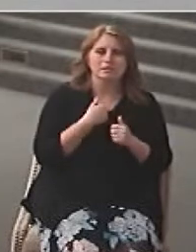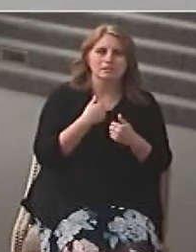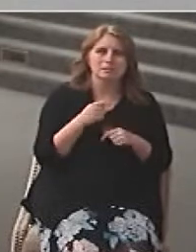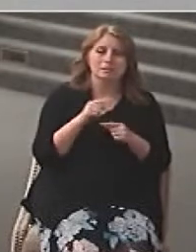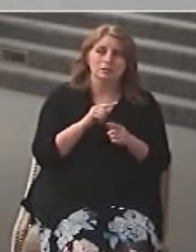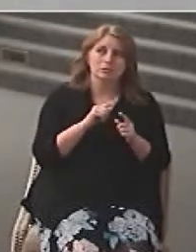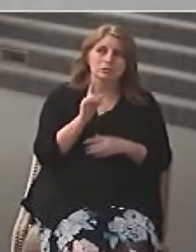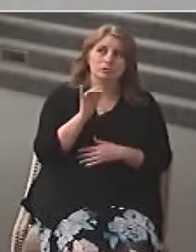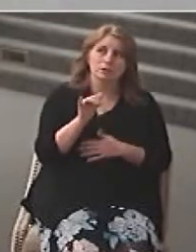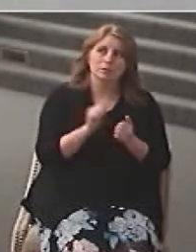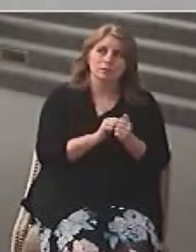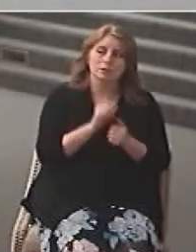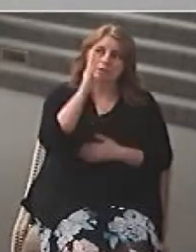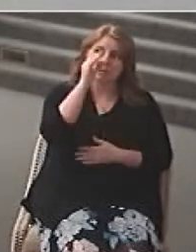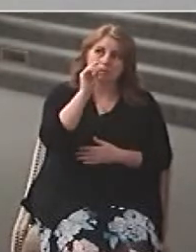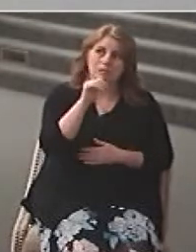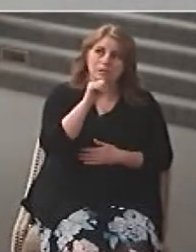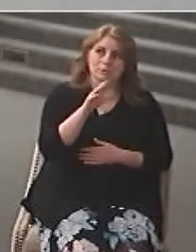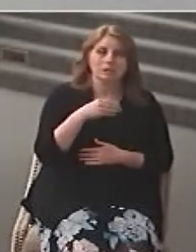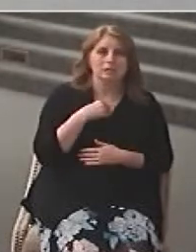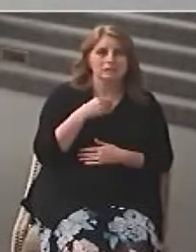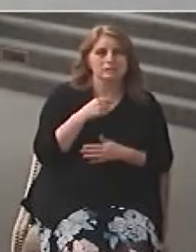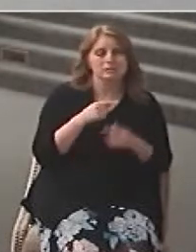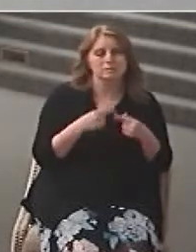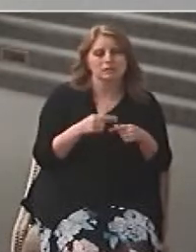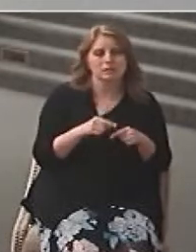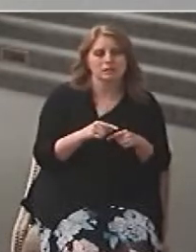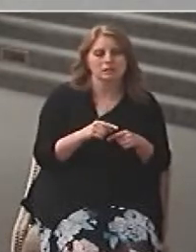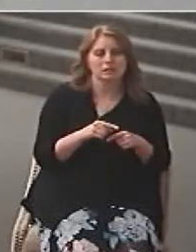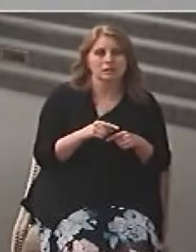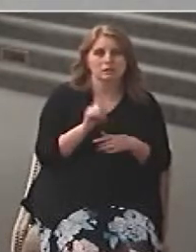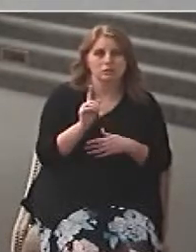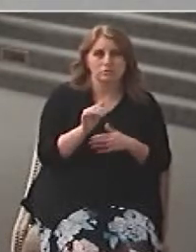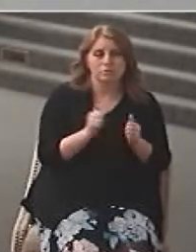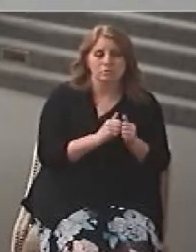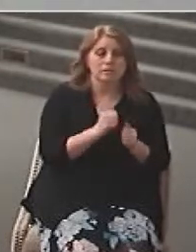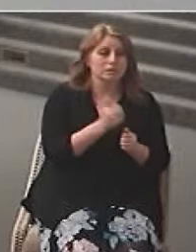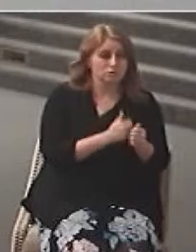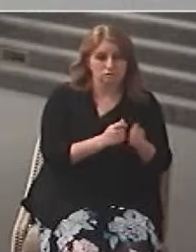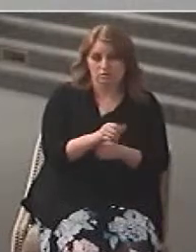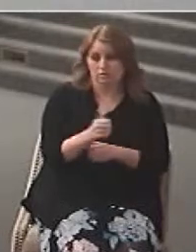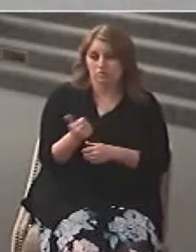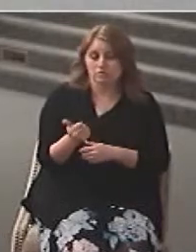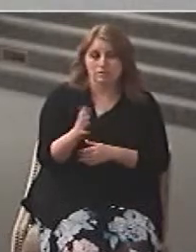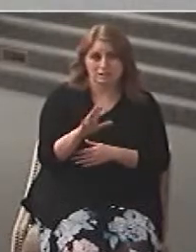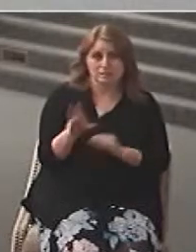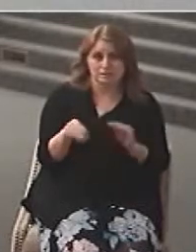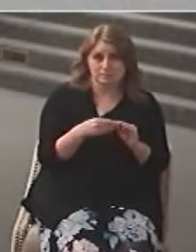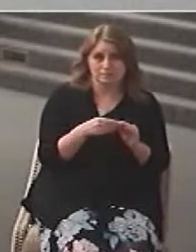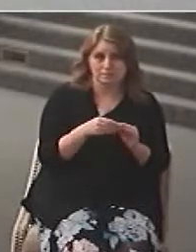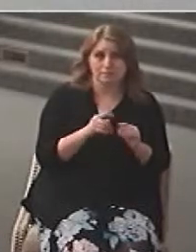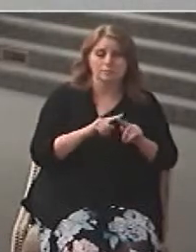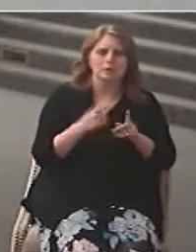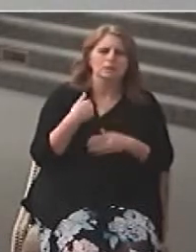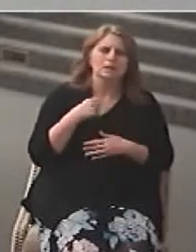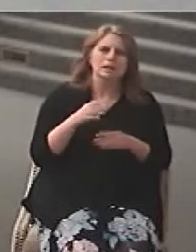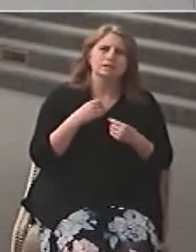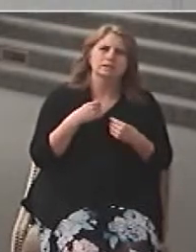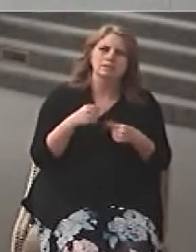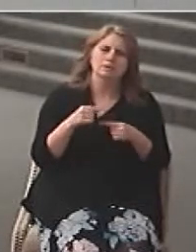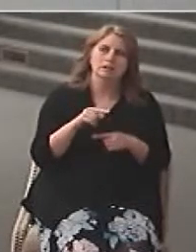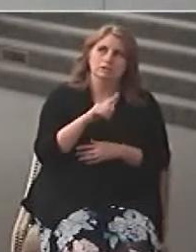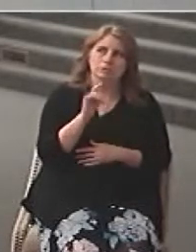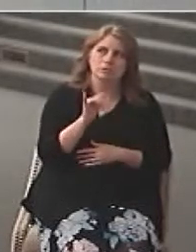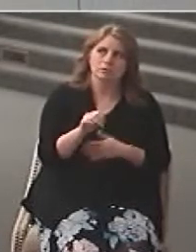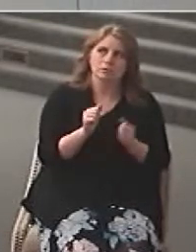Him. Not that we get to spend eternity with each other, though that is a plus, but we get to spend eternity with